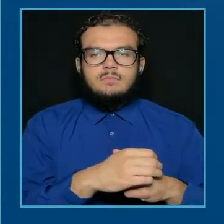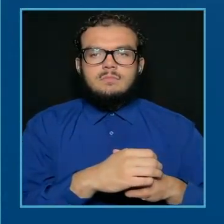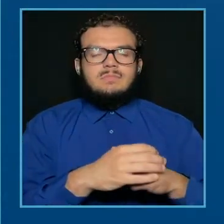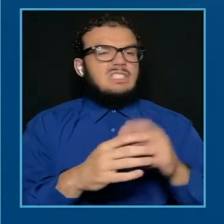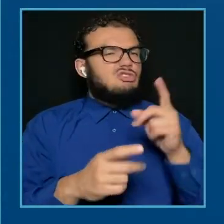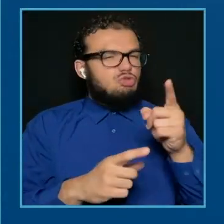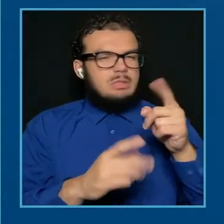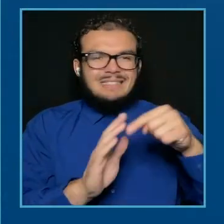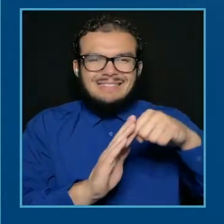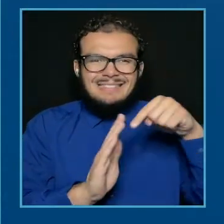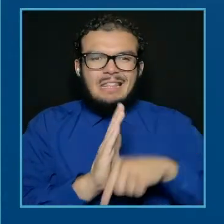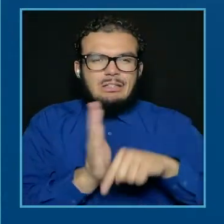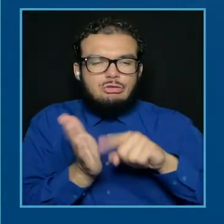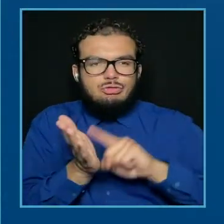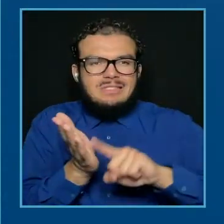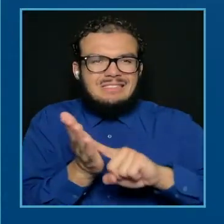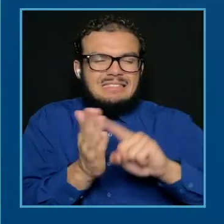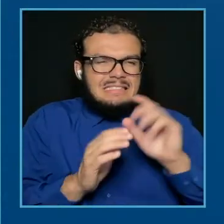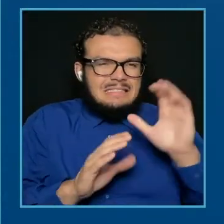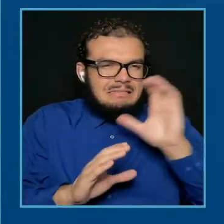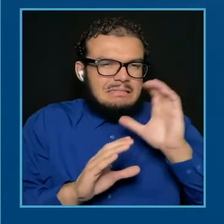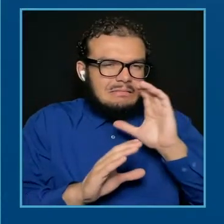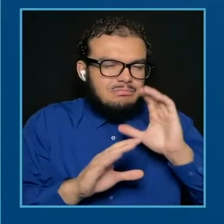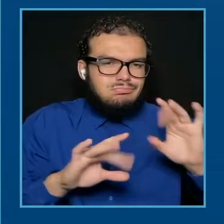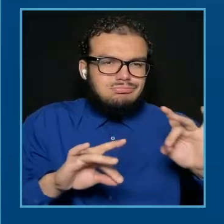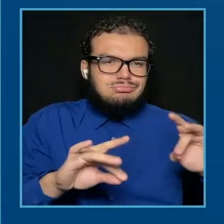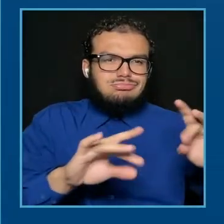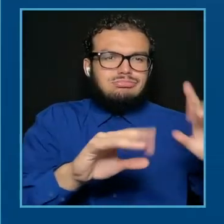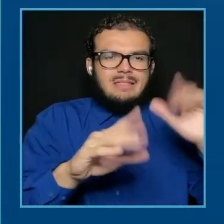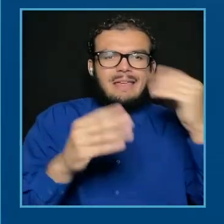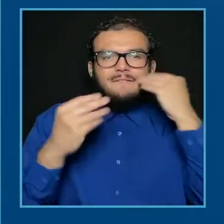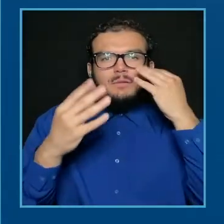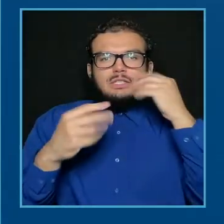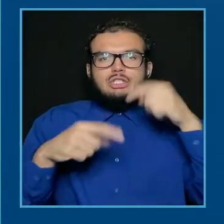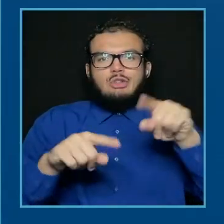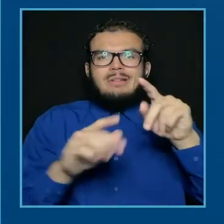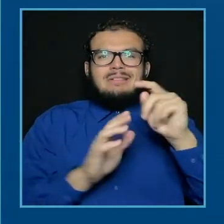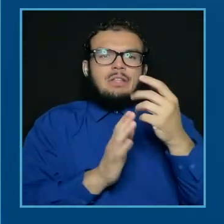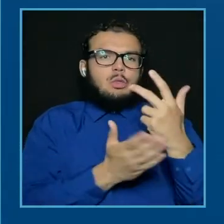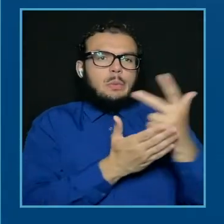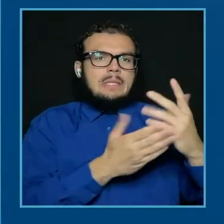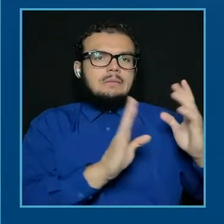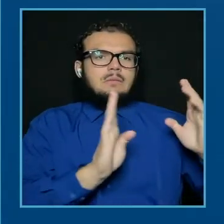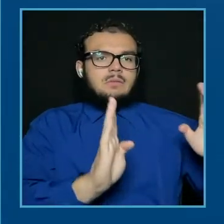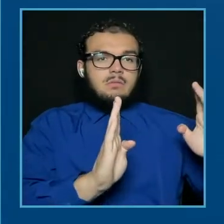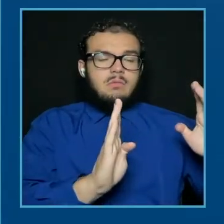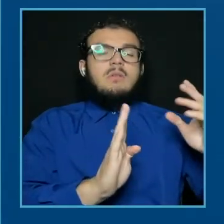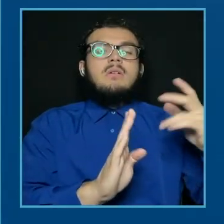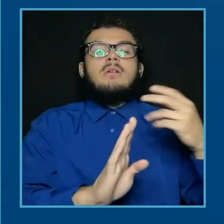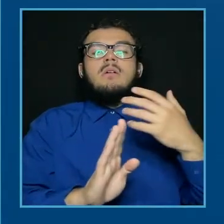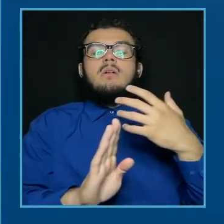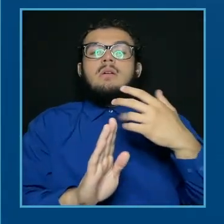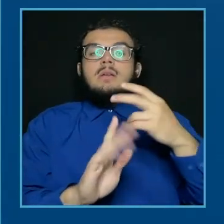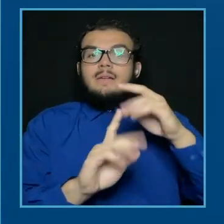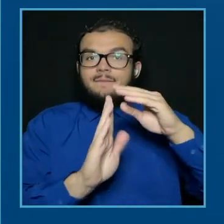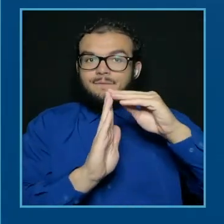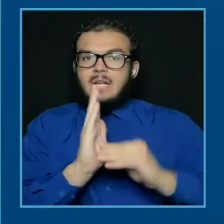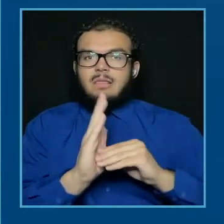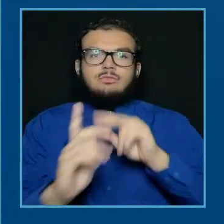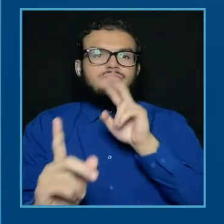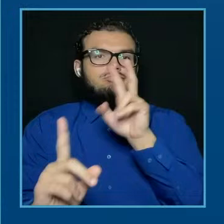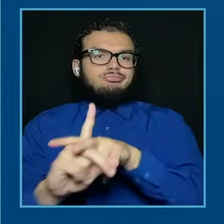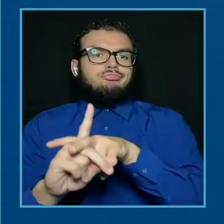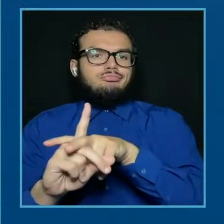diligently sought that information during that time and filed her challenge within